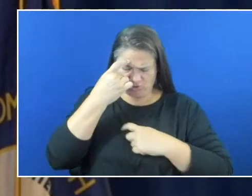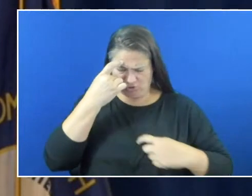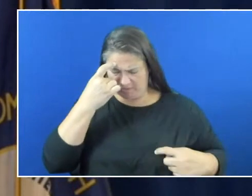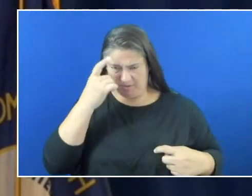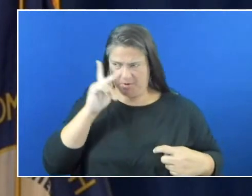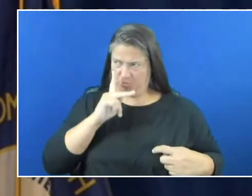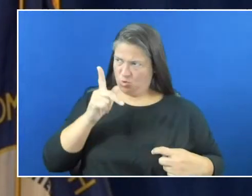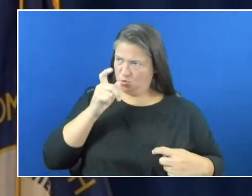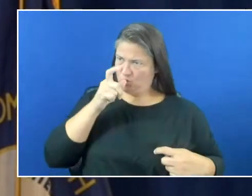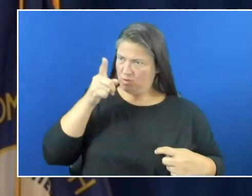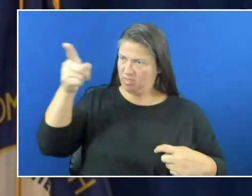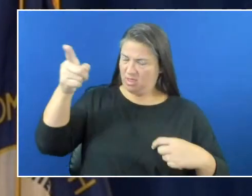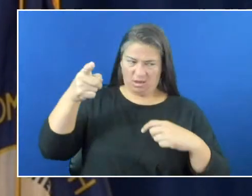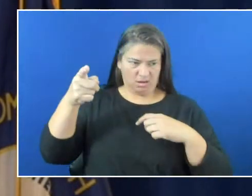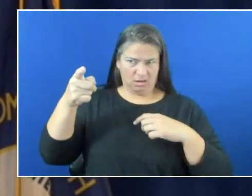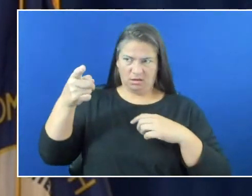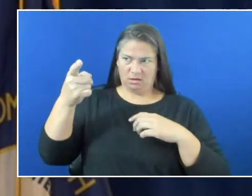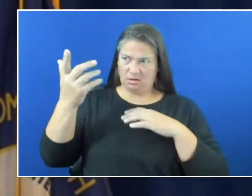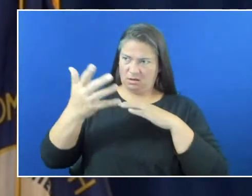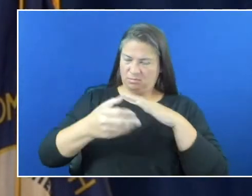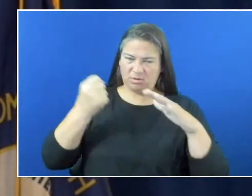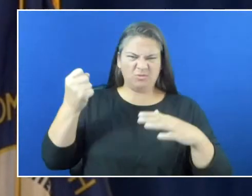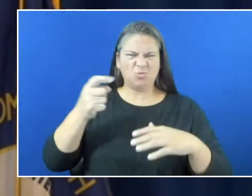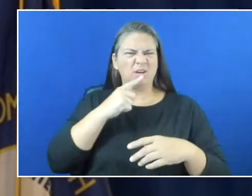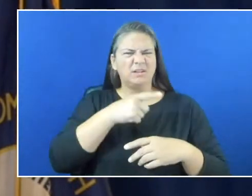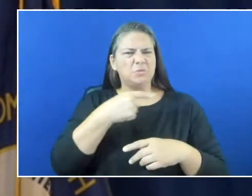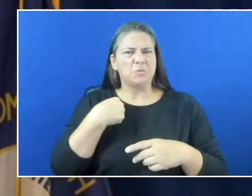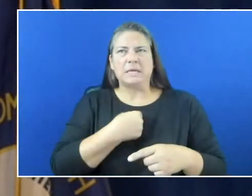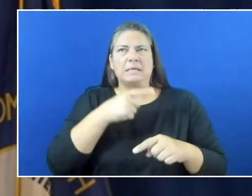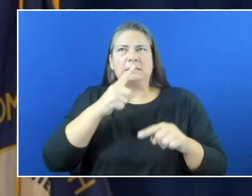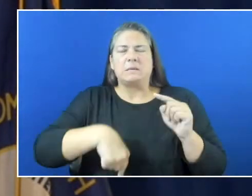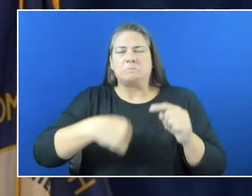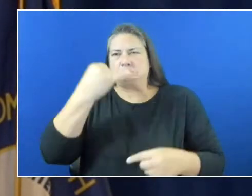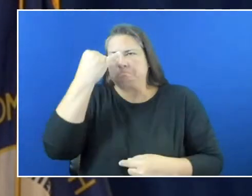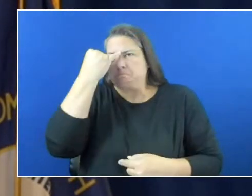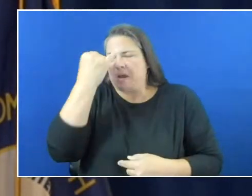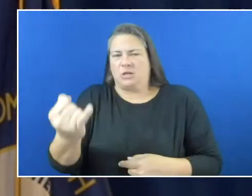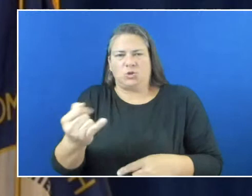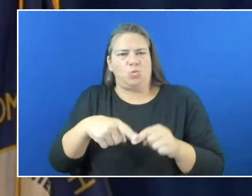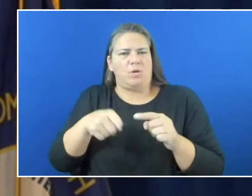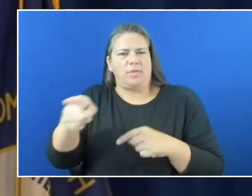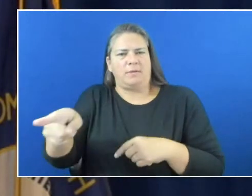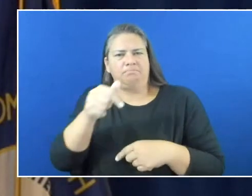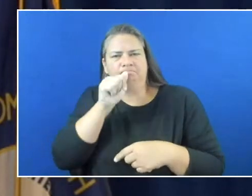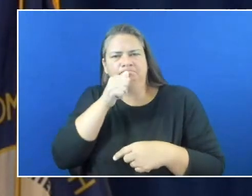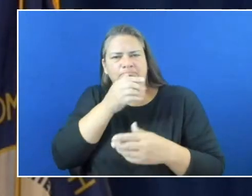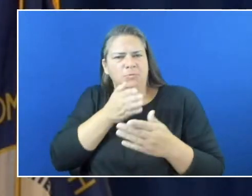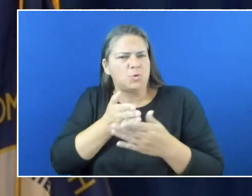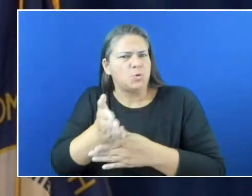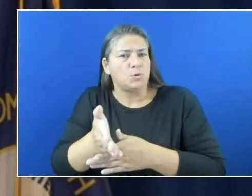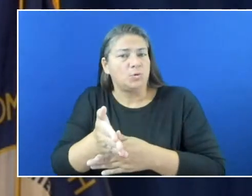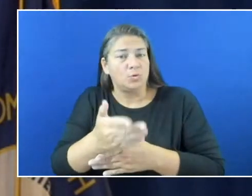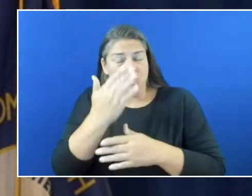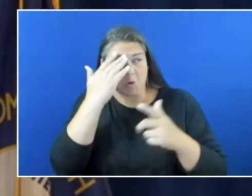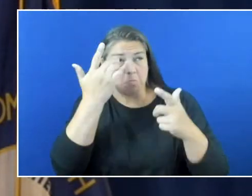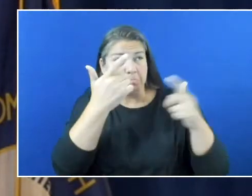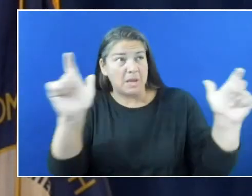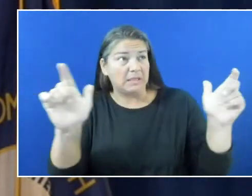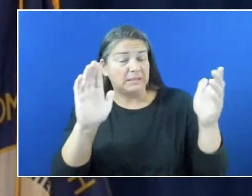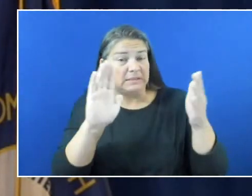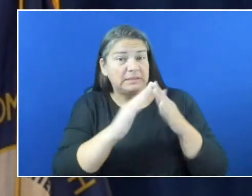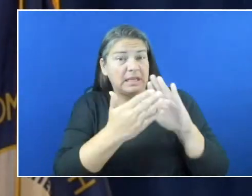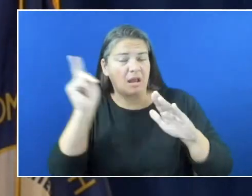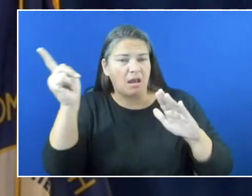us can't even fathom. It happens in big cities and small towns. It happens